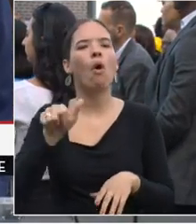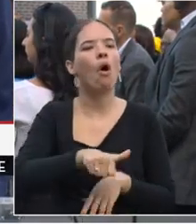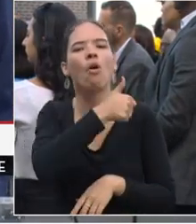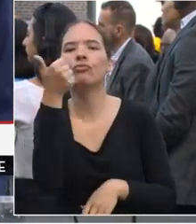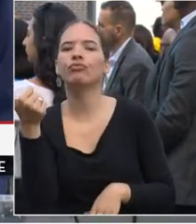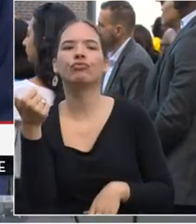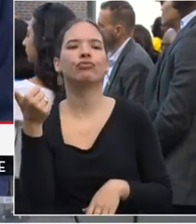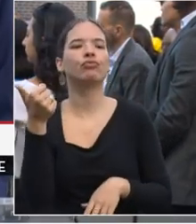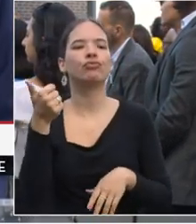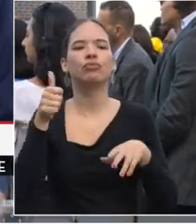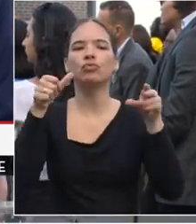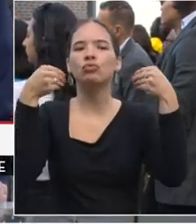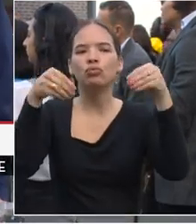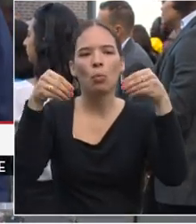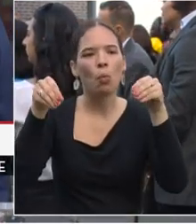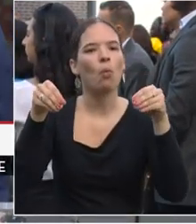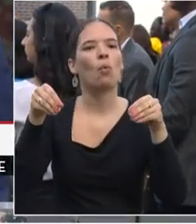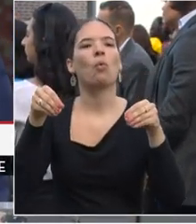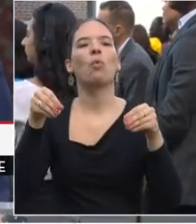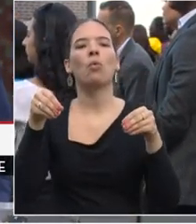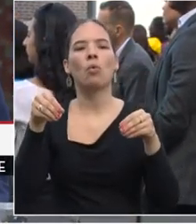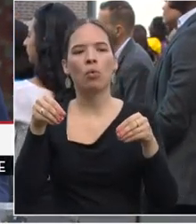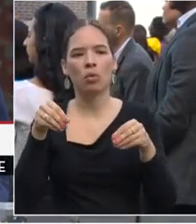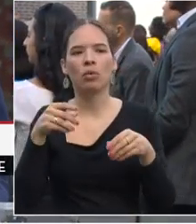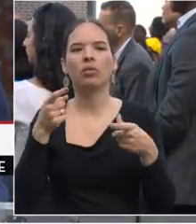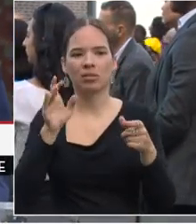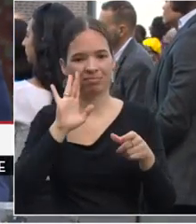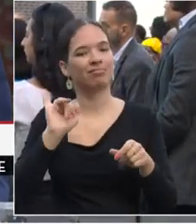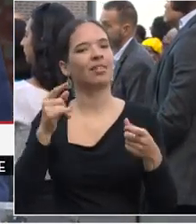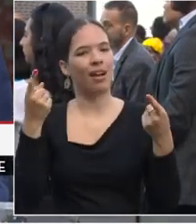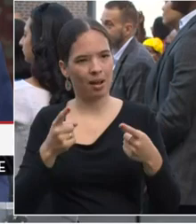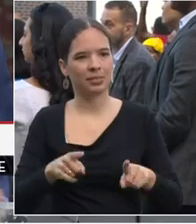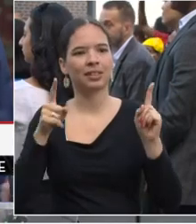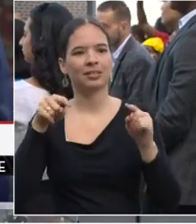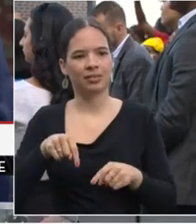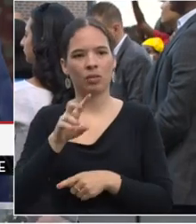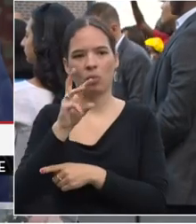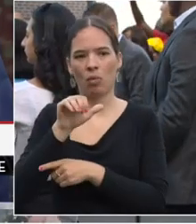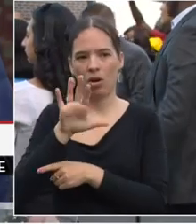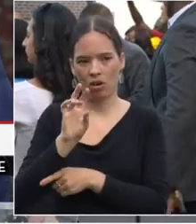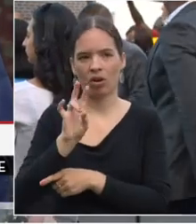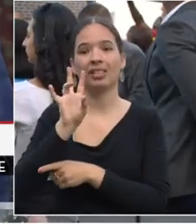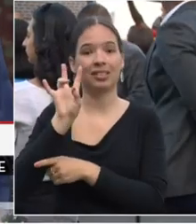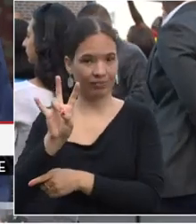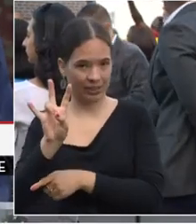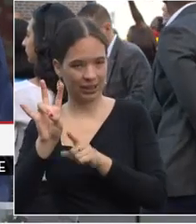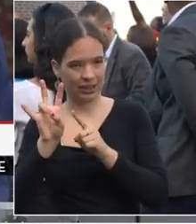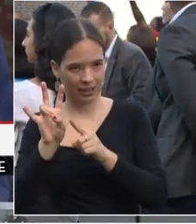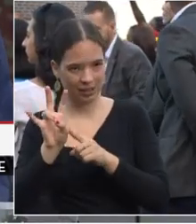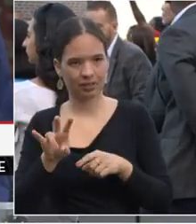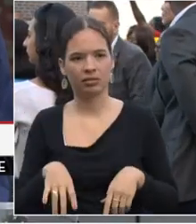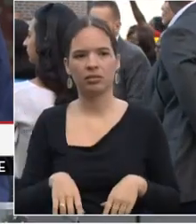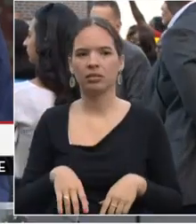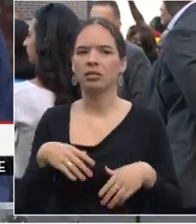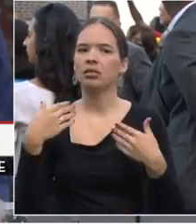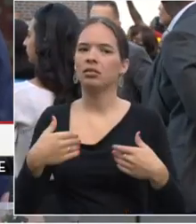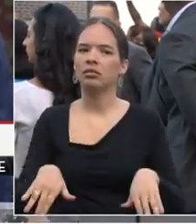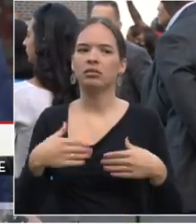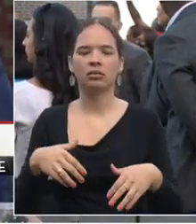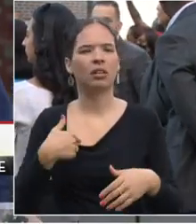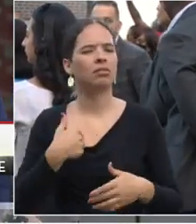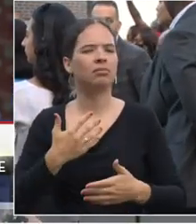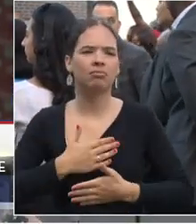grocery store that will take place here in Ward 7. I'm really glad that we've got a new